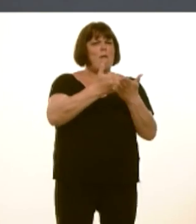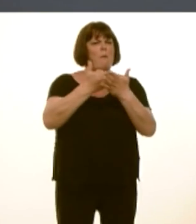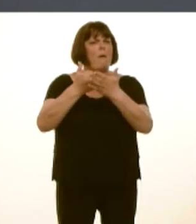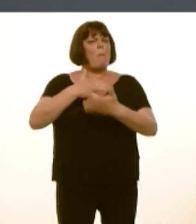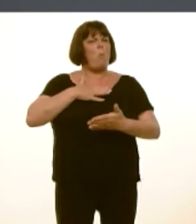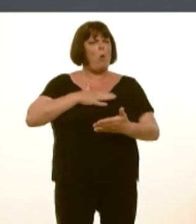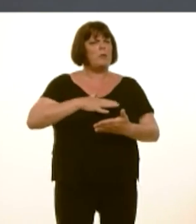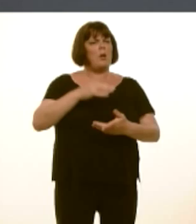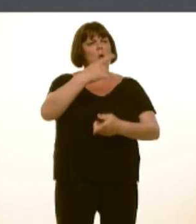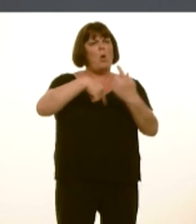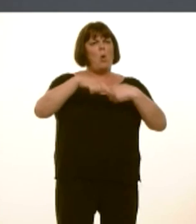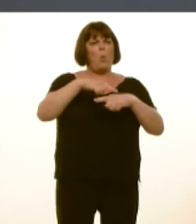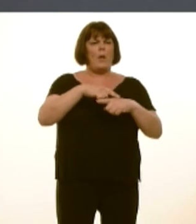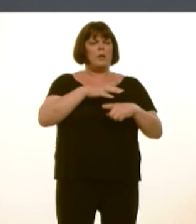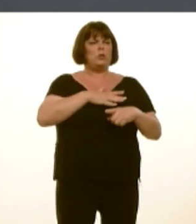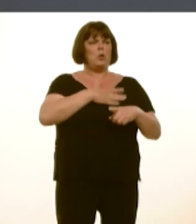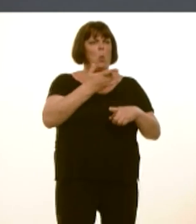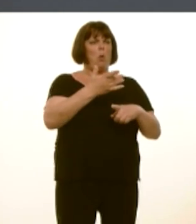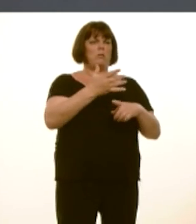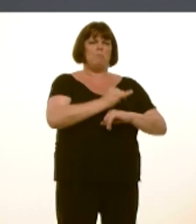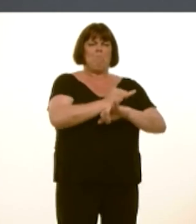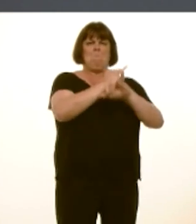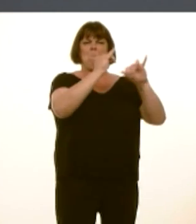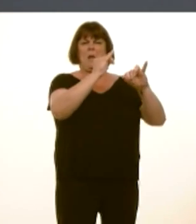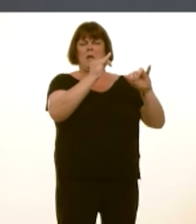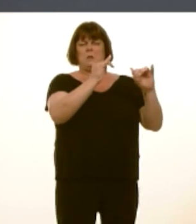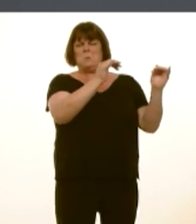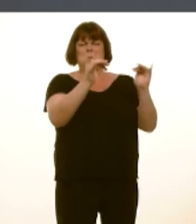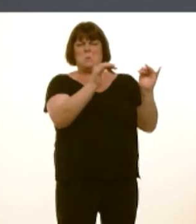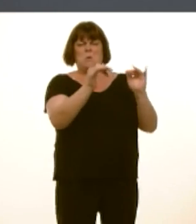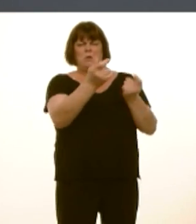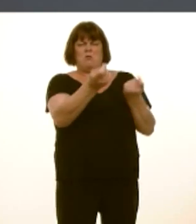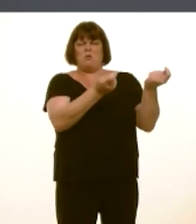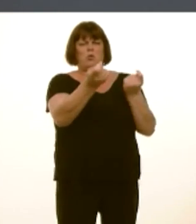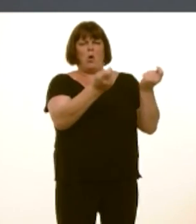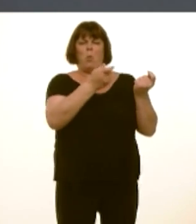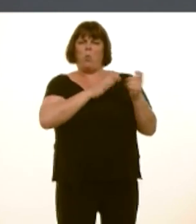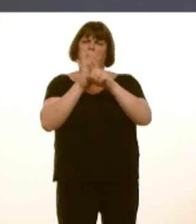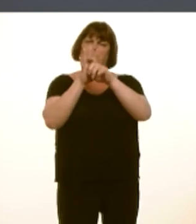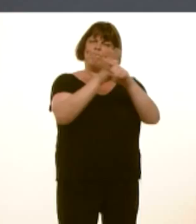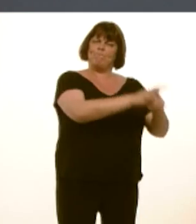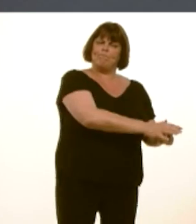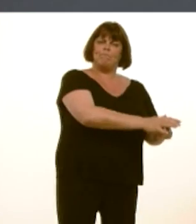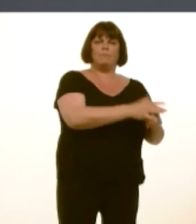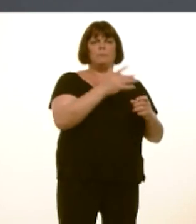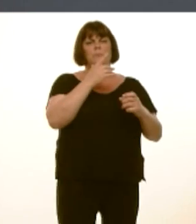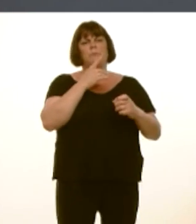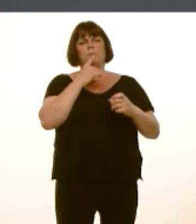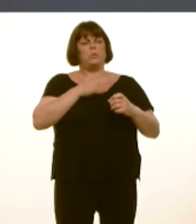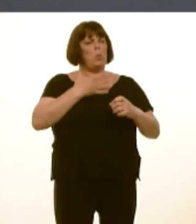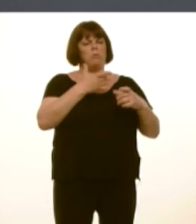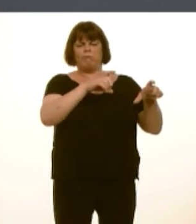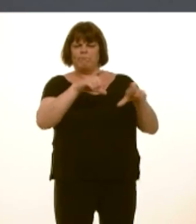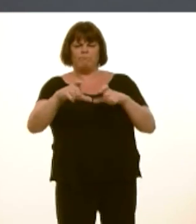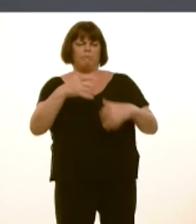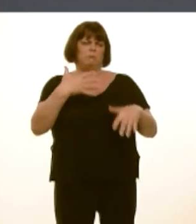must overcome the forces of hatred in all of its forms and of perpetual conflict. And I'm sure that all of us here